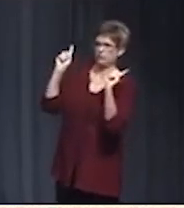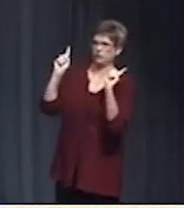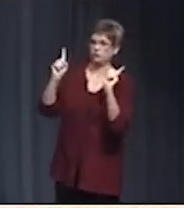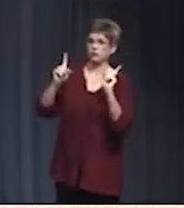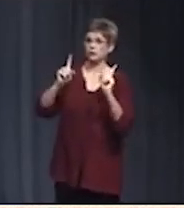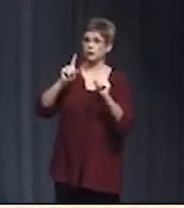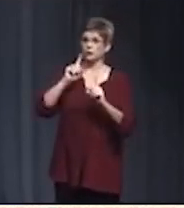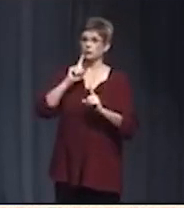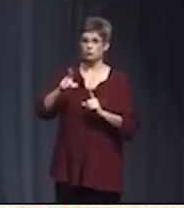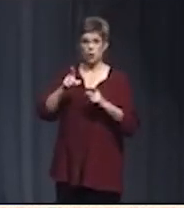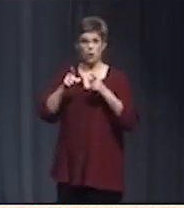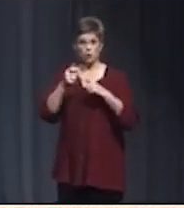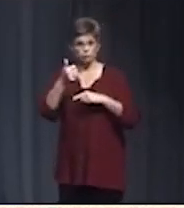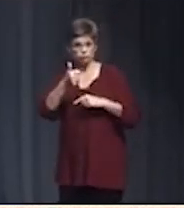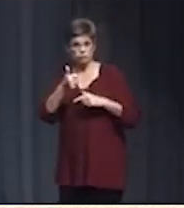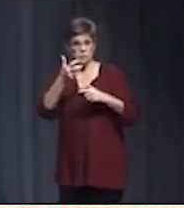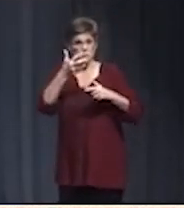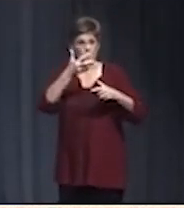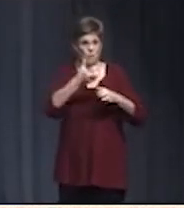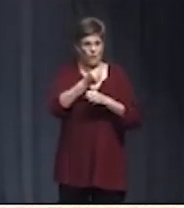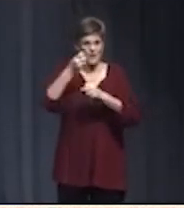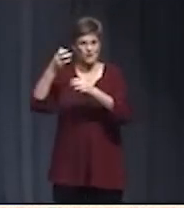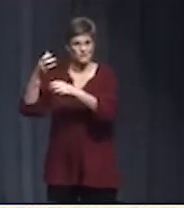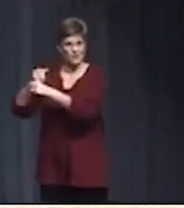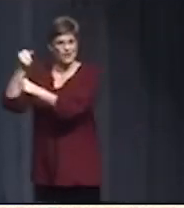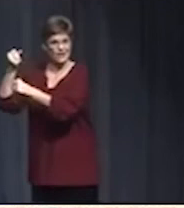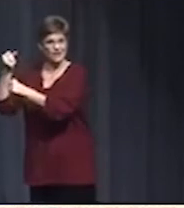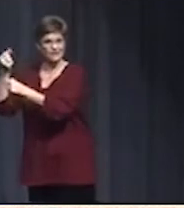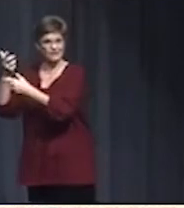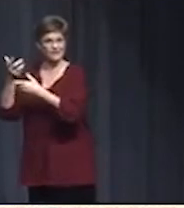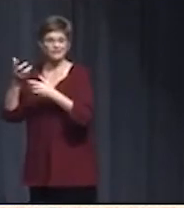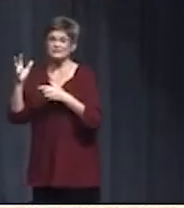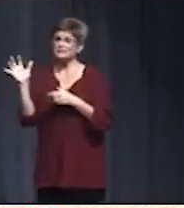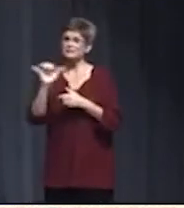for you no matter what, and it's a win-win in the long run for both